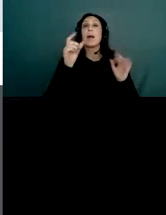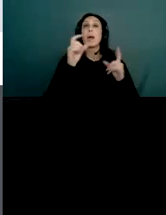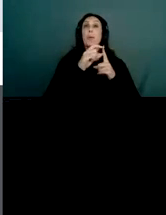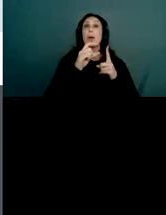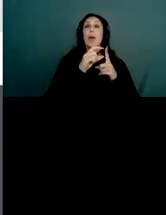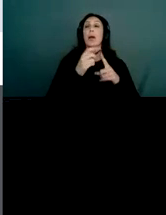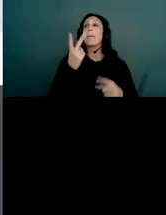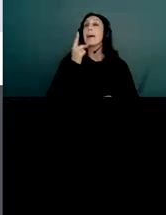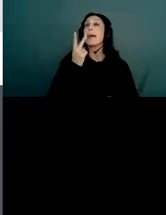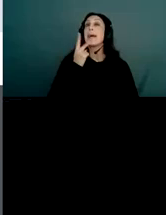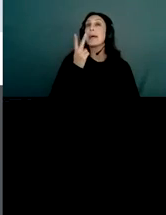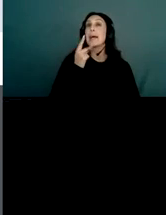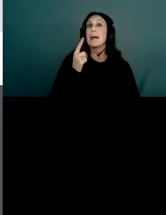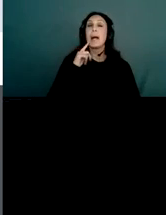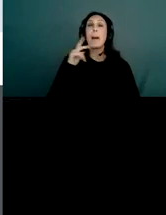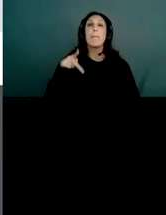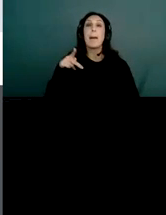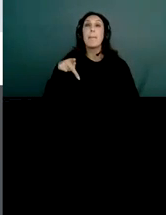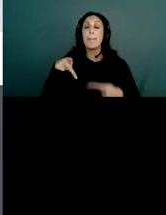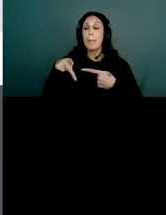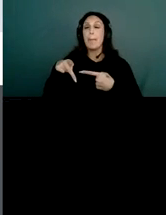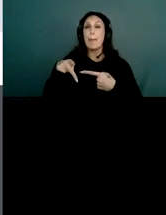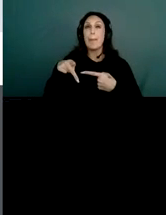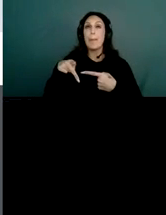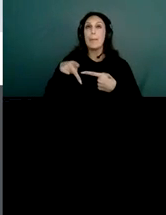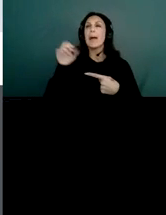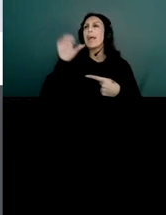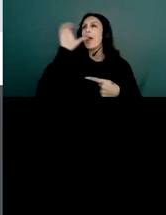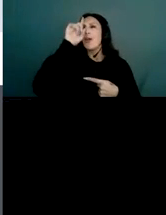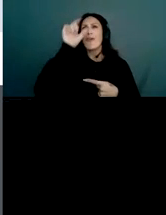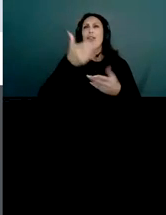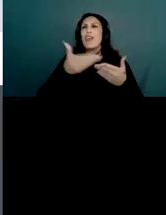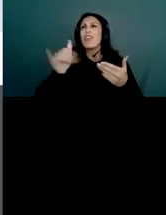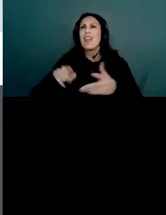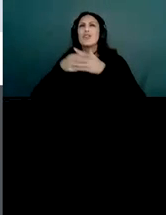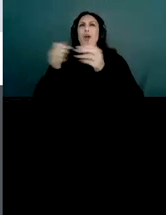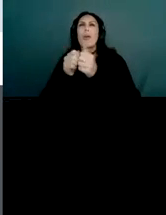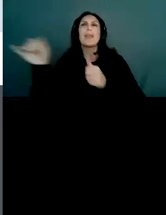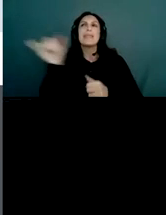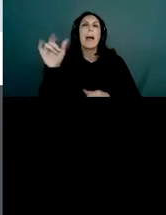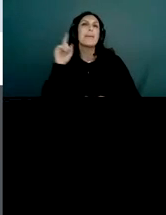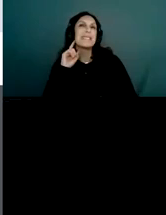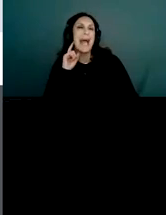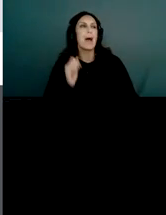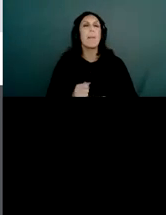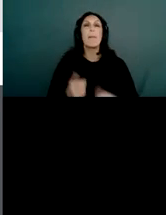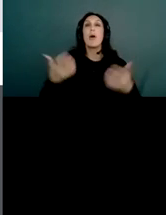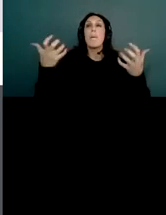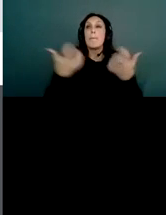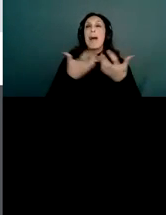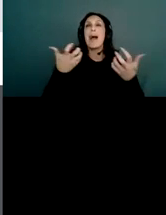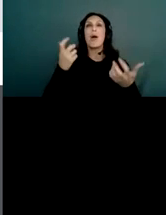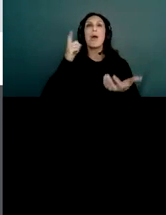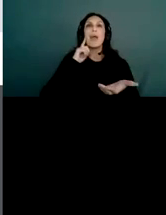sound. For example, they can go on a treasure hunt looking for words that match or rhyme. So there are